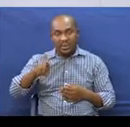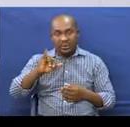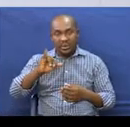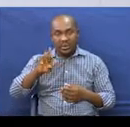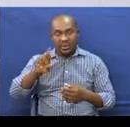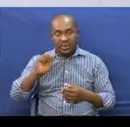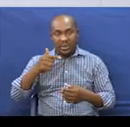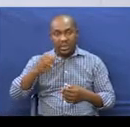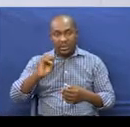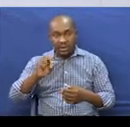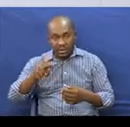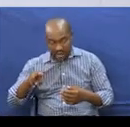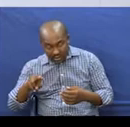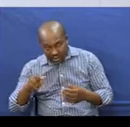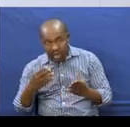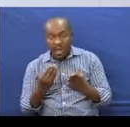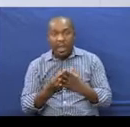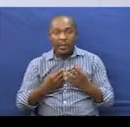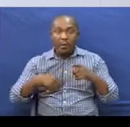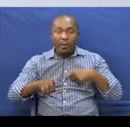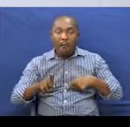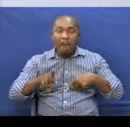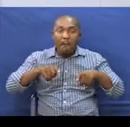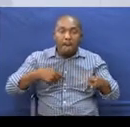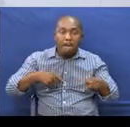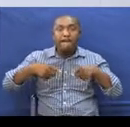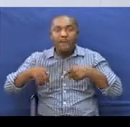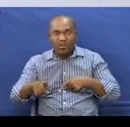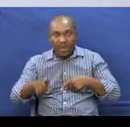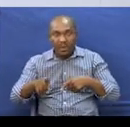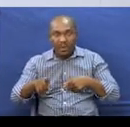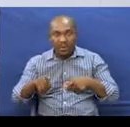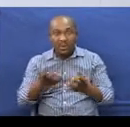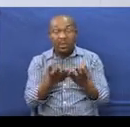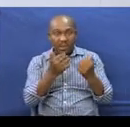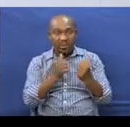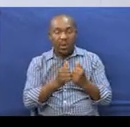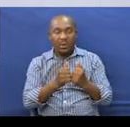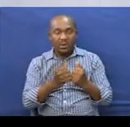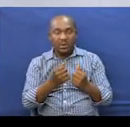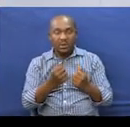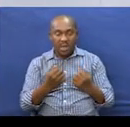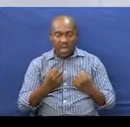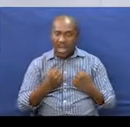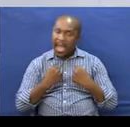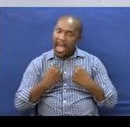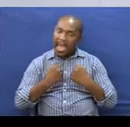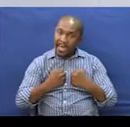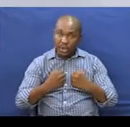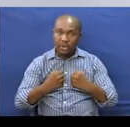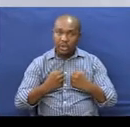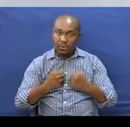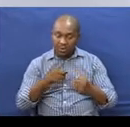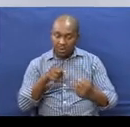Carbohydrate. Also in movement. Movement requires what? Food. requires energy, and the energy